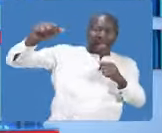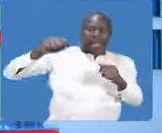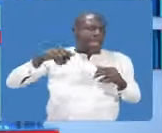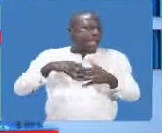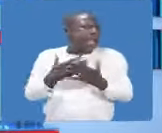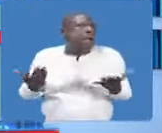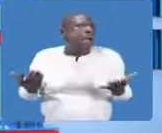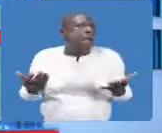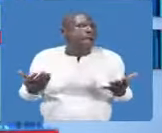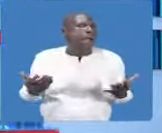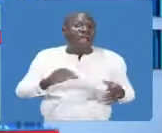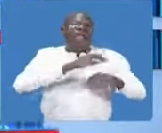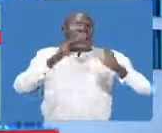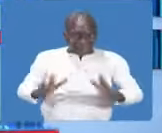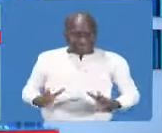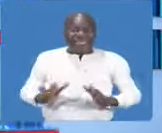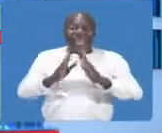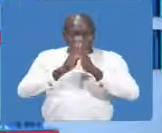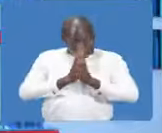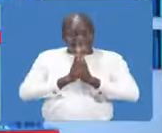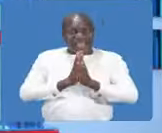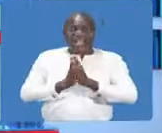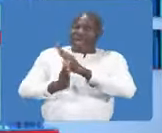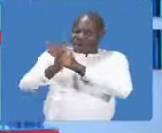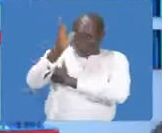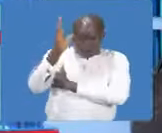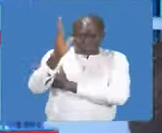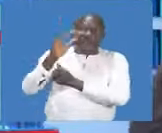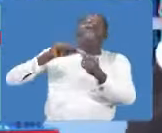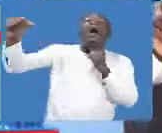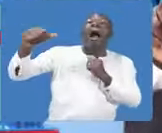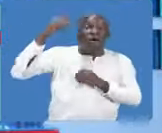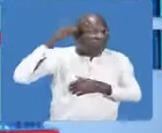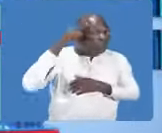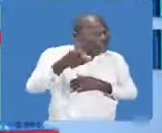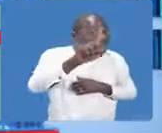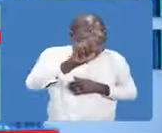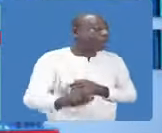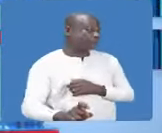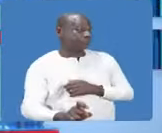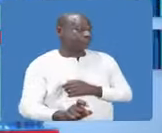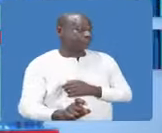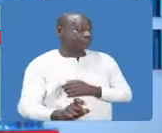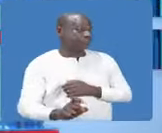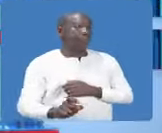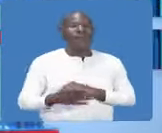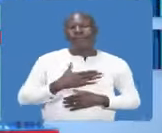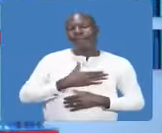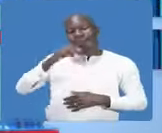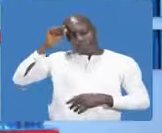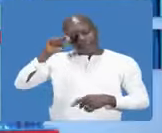tiem no Kristo ni a wo bom pa ye no onyame o wa chiri chiri ana oben o